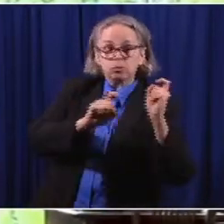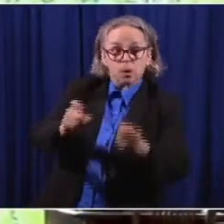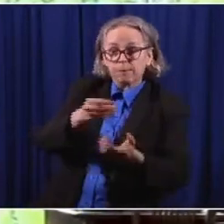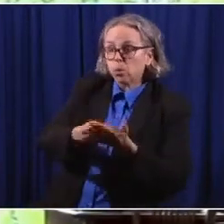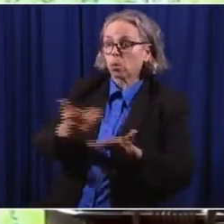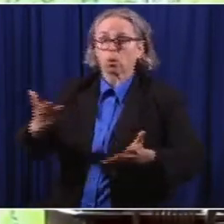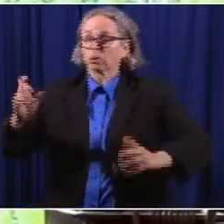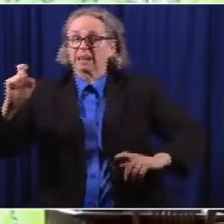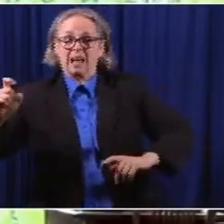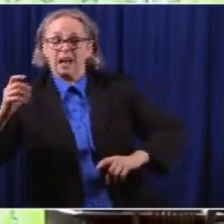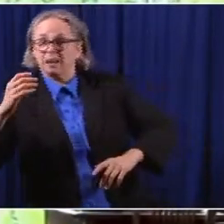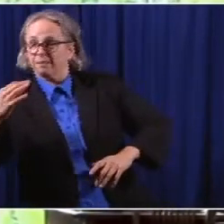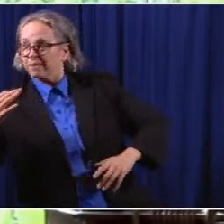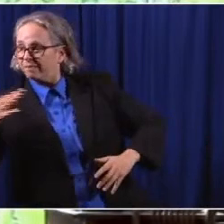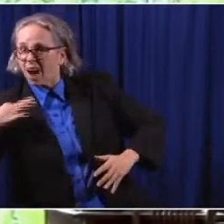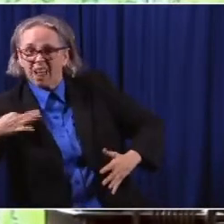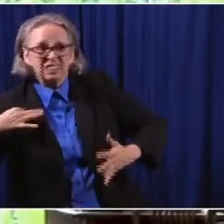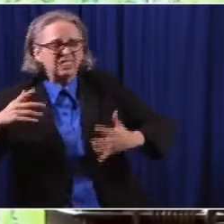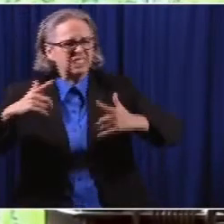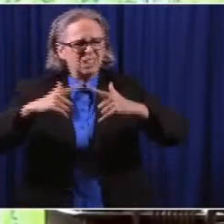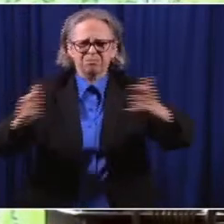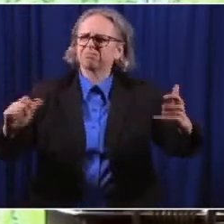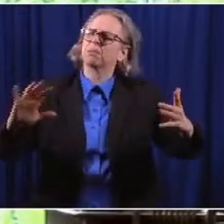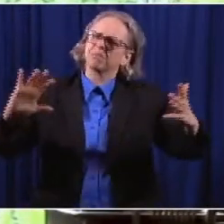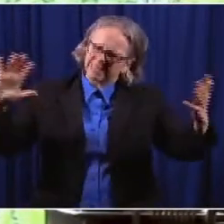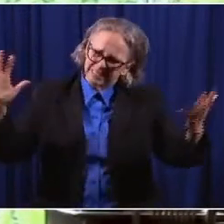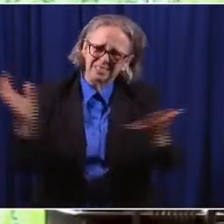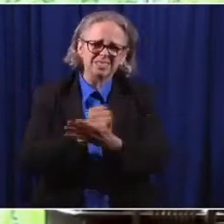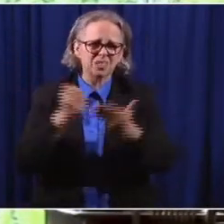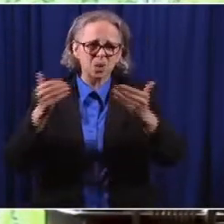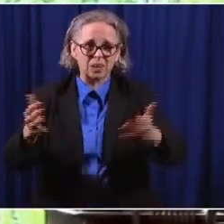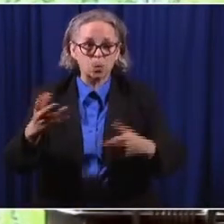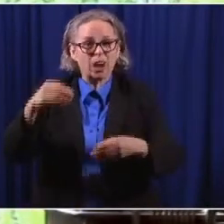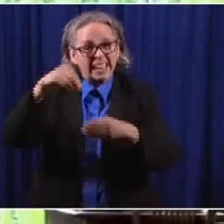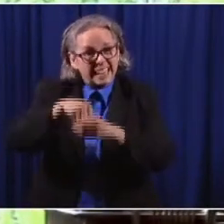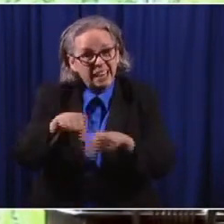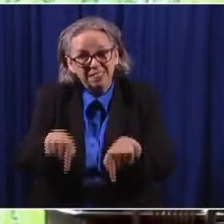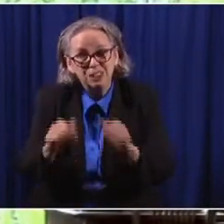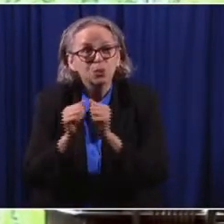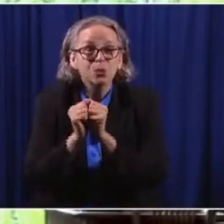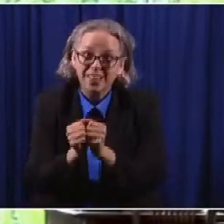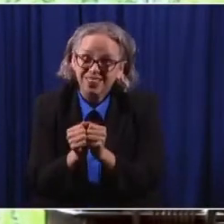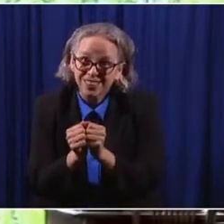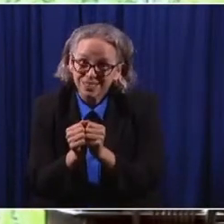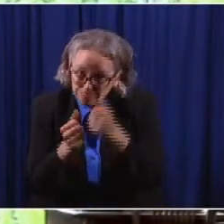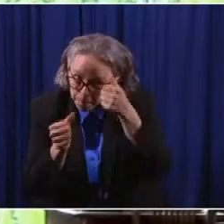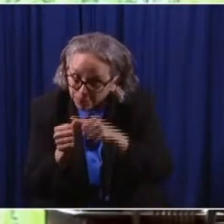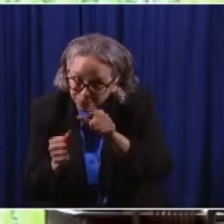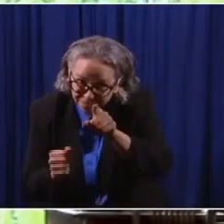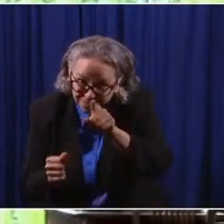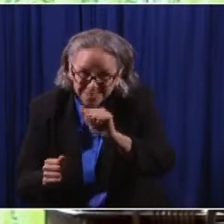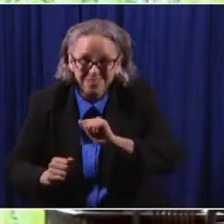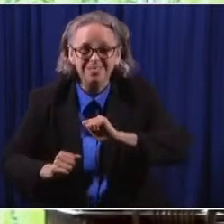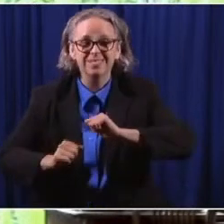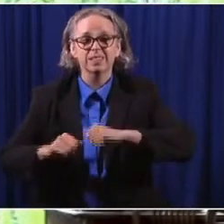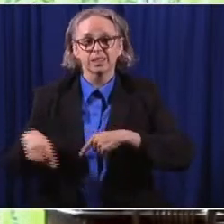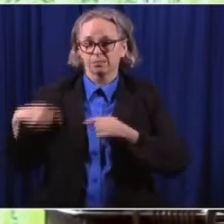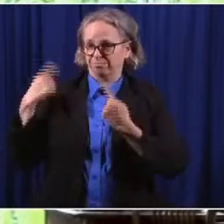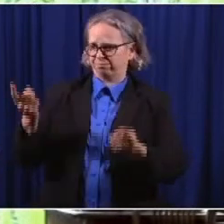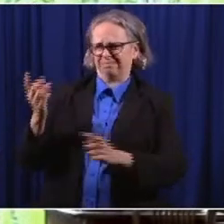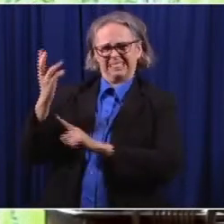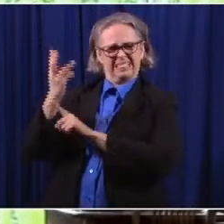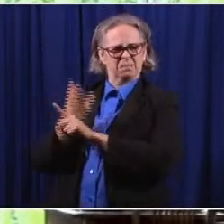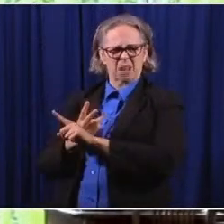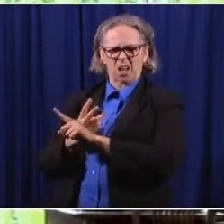would be great. We are all in this together, and one of the great things the last 6 months has been to see Ohioans just